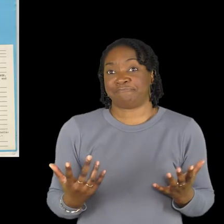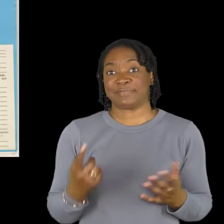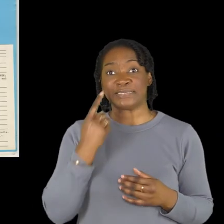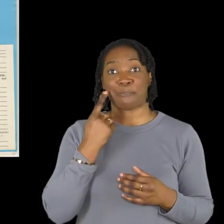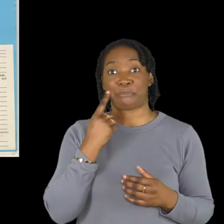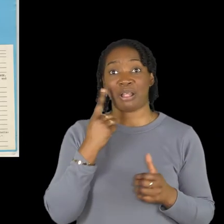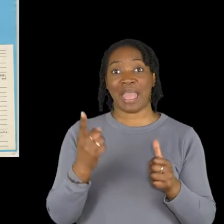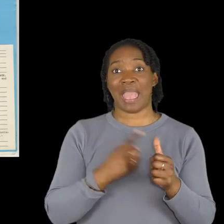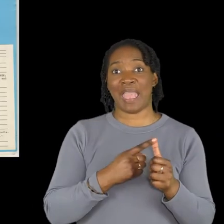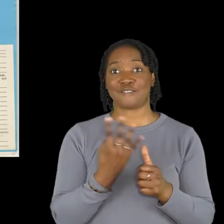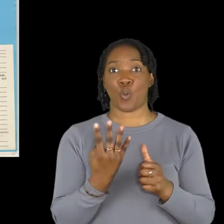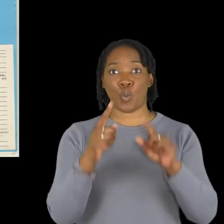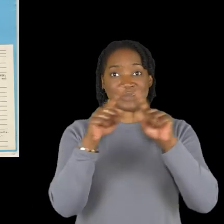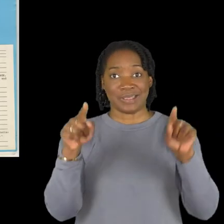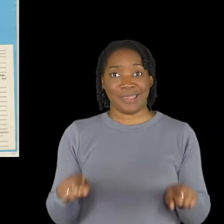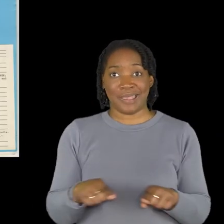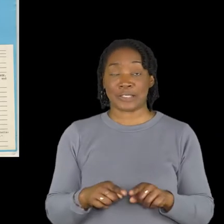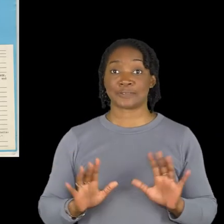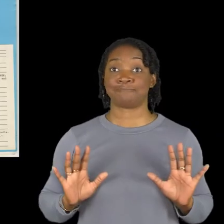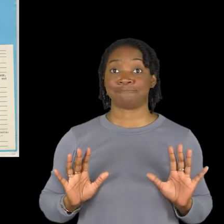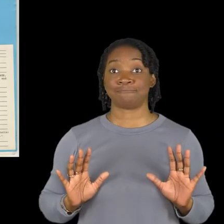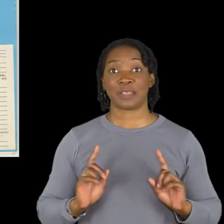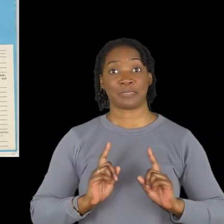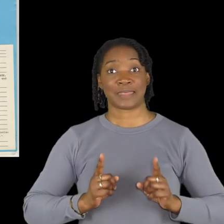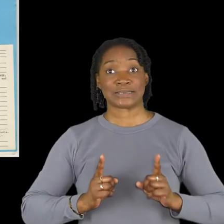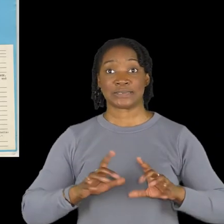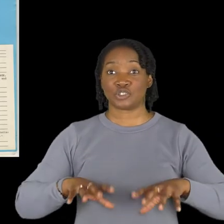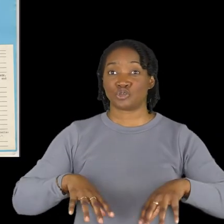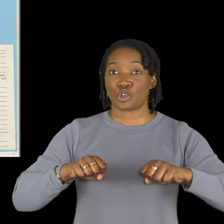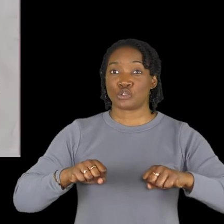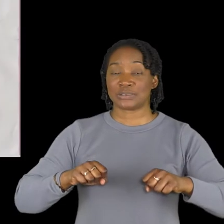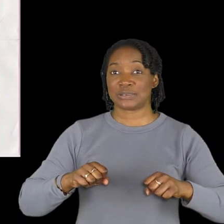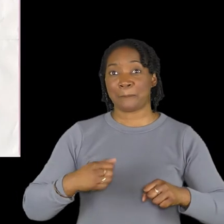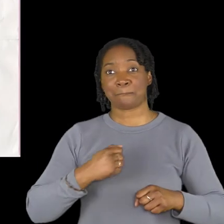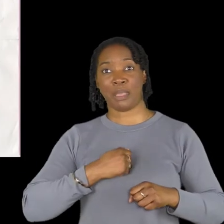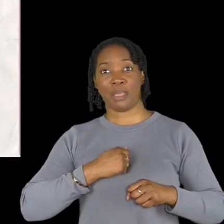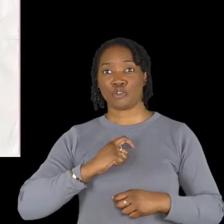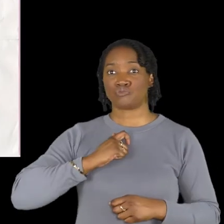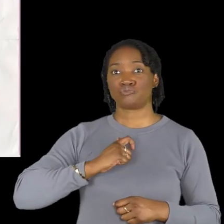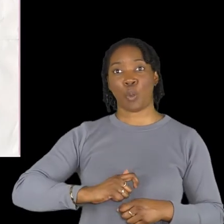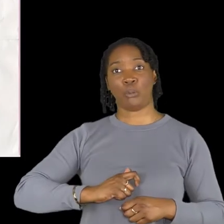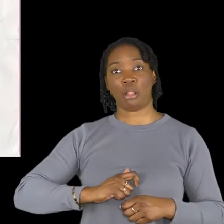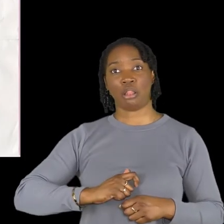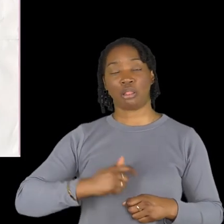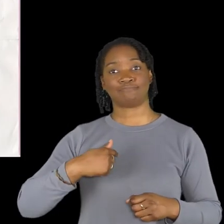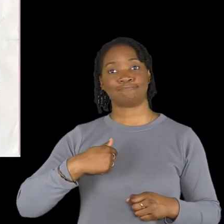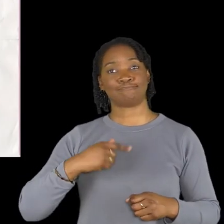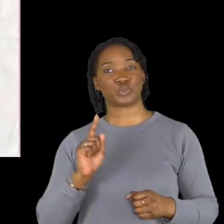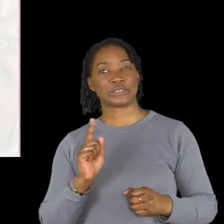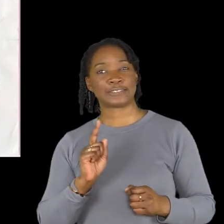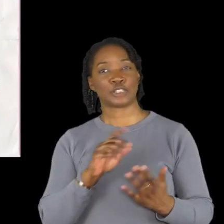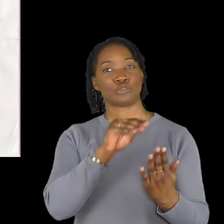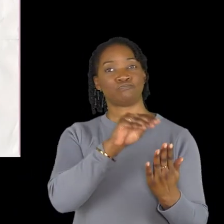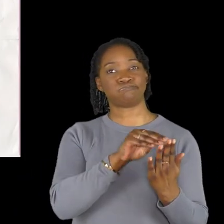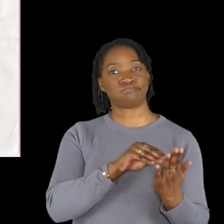an A4. I guess that sort of started my role in